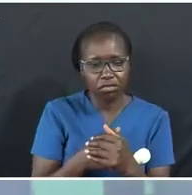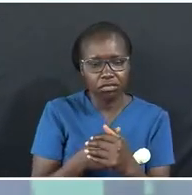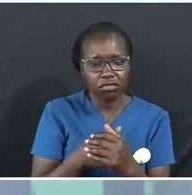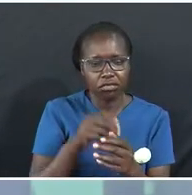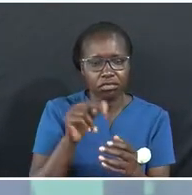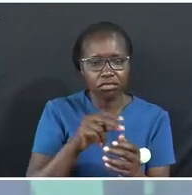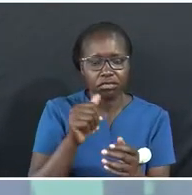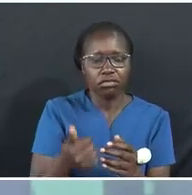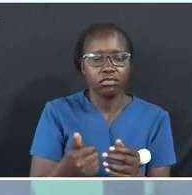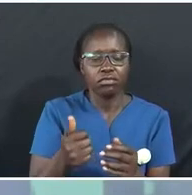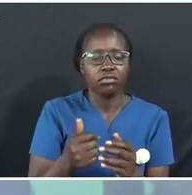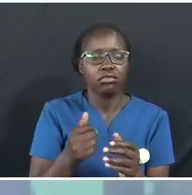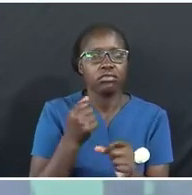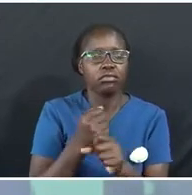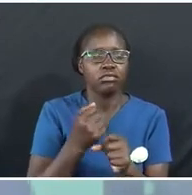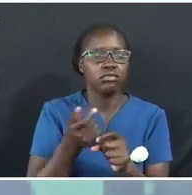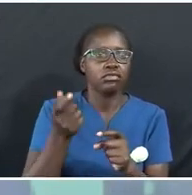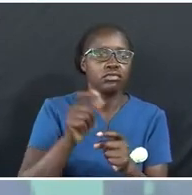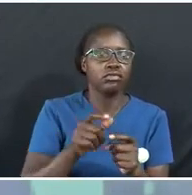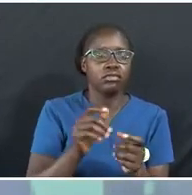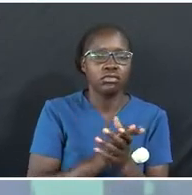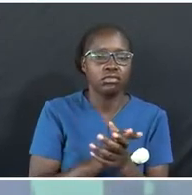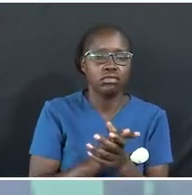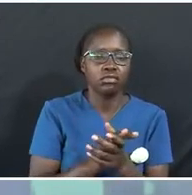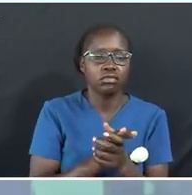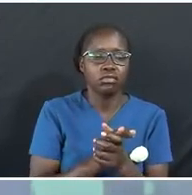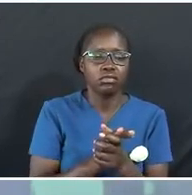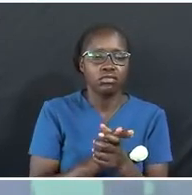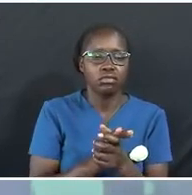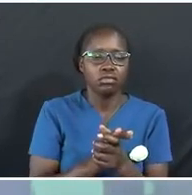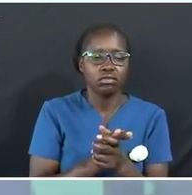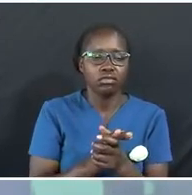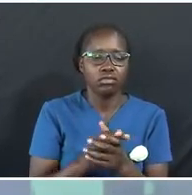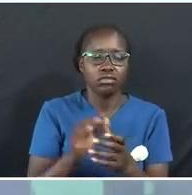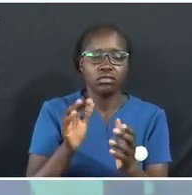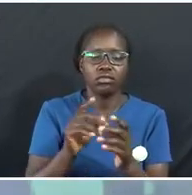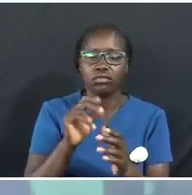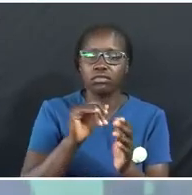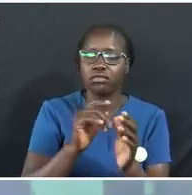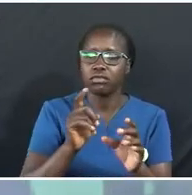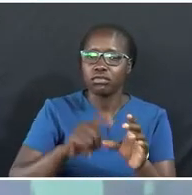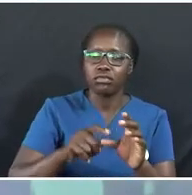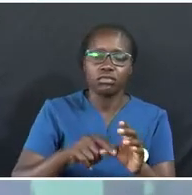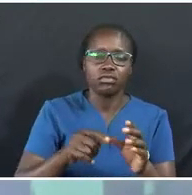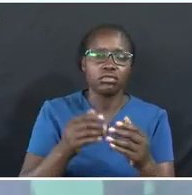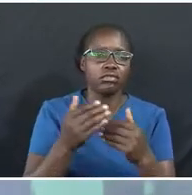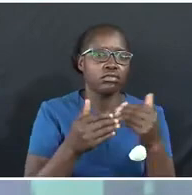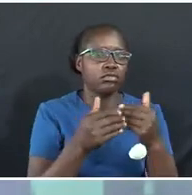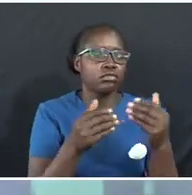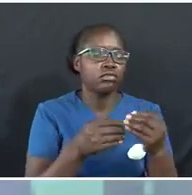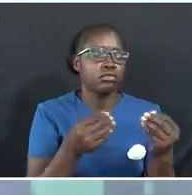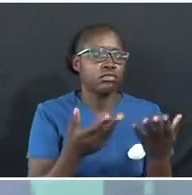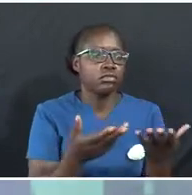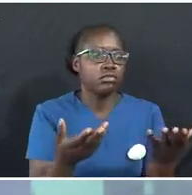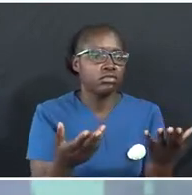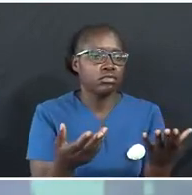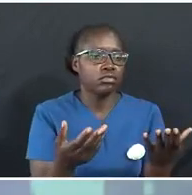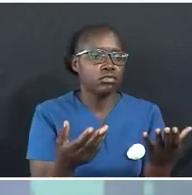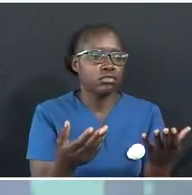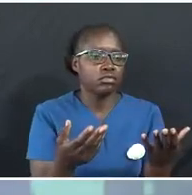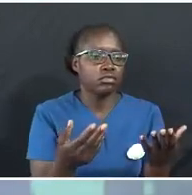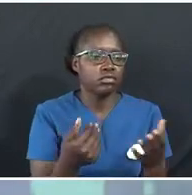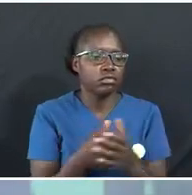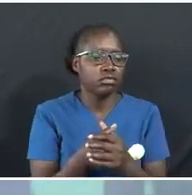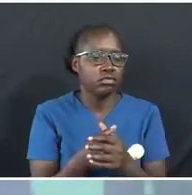in the marketplace, they are praying a chew and a draft. They are saying very excited that I have given you jogo. And very